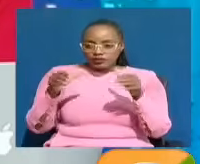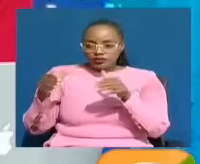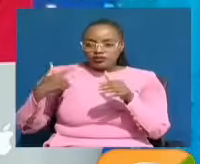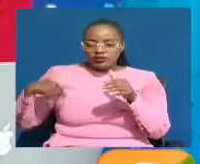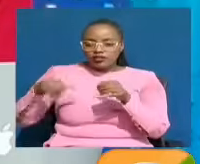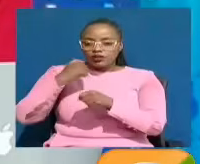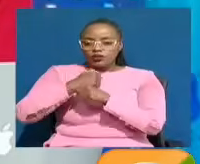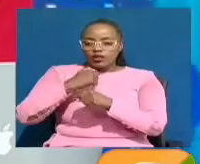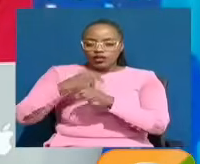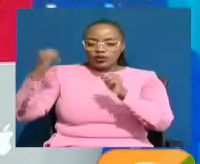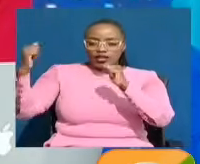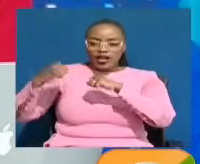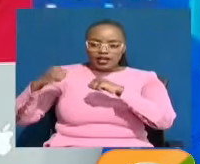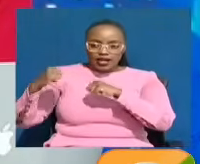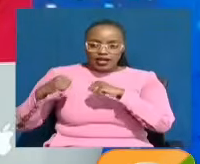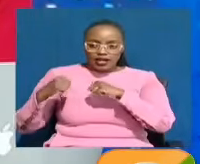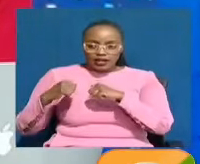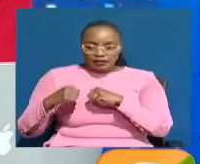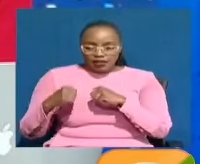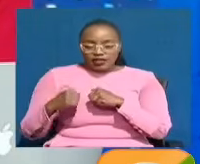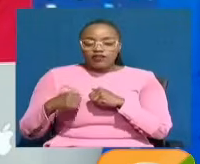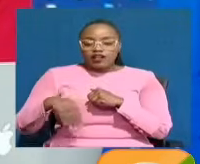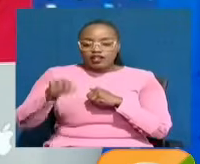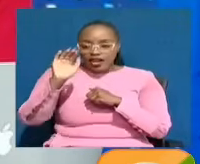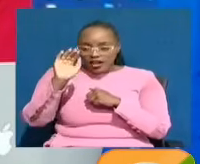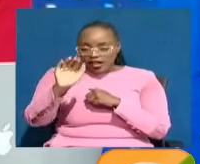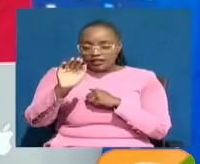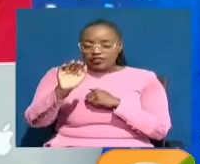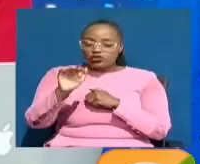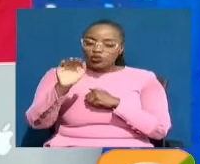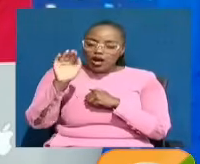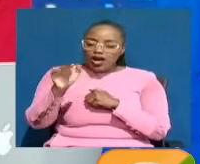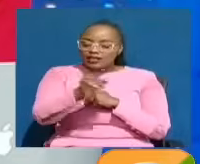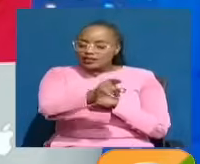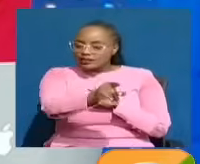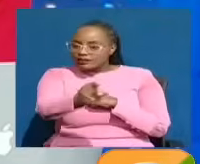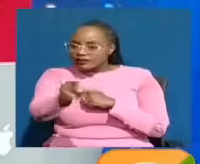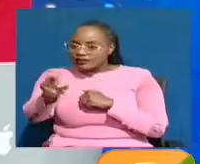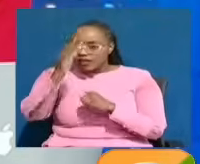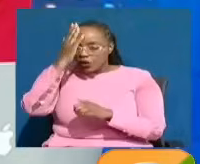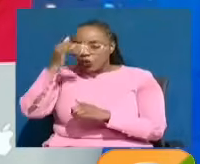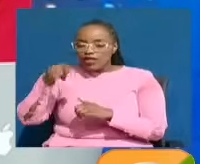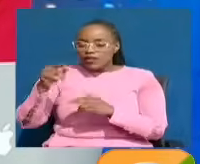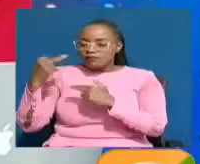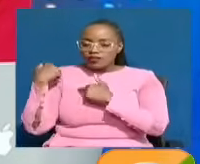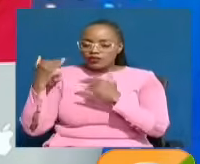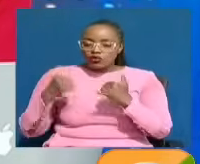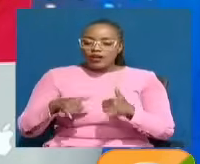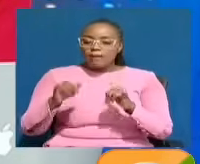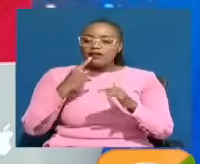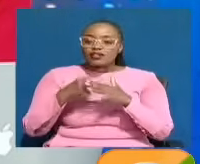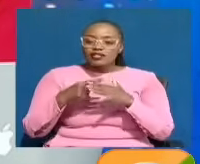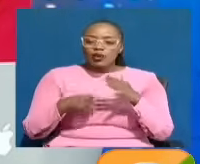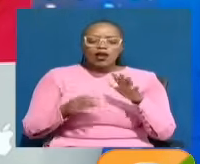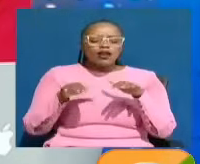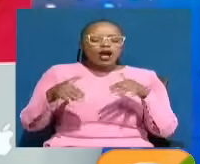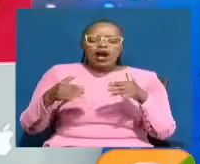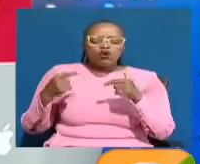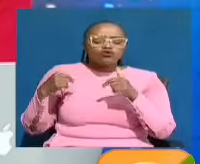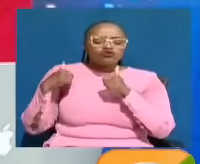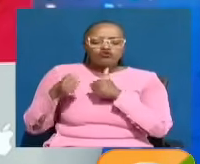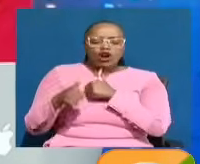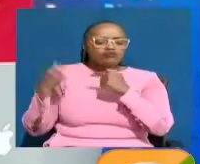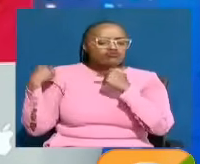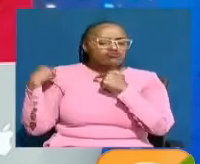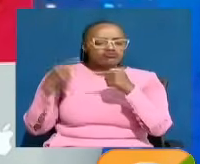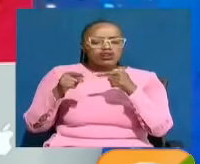a memorandum, guide and request to ask them, because they're implementing, to say, how far are we